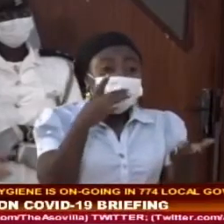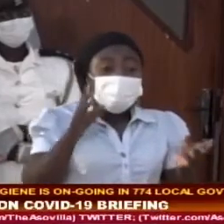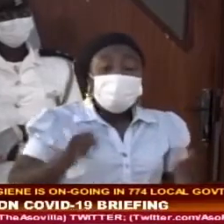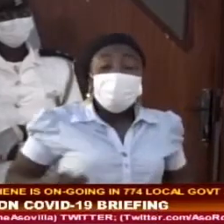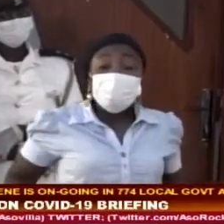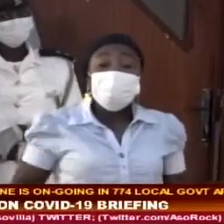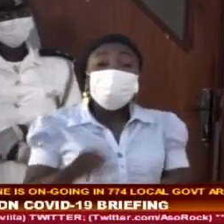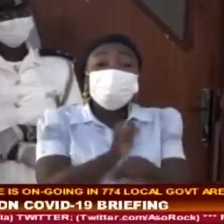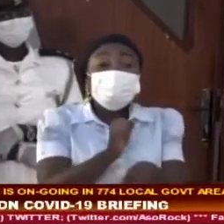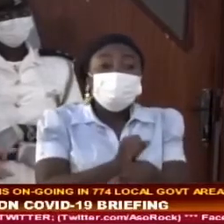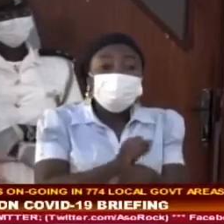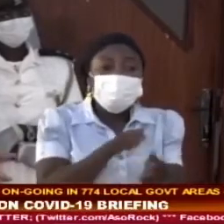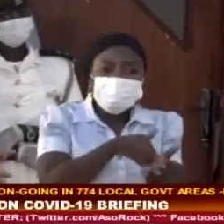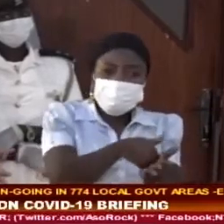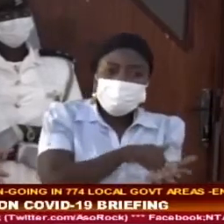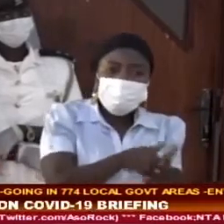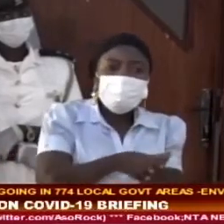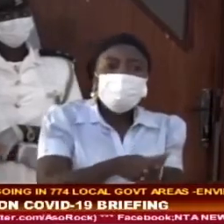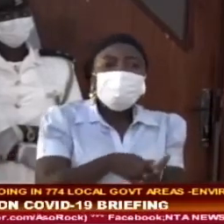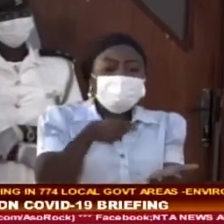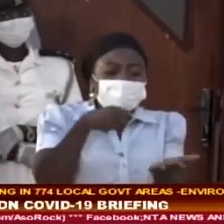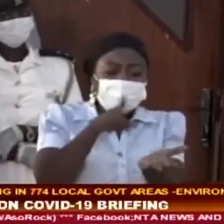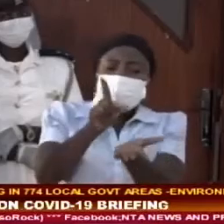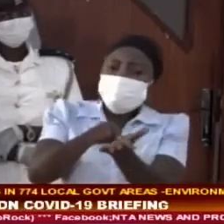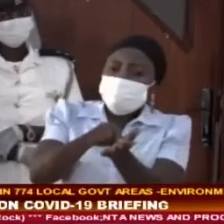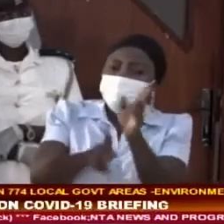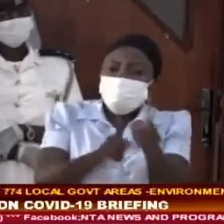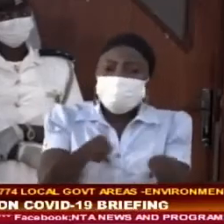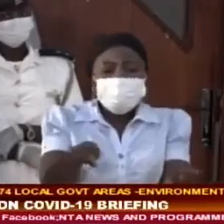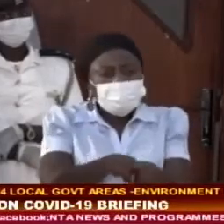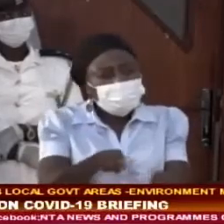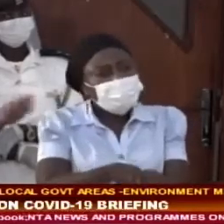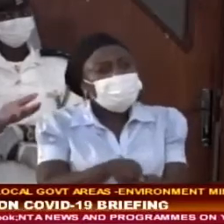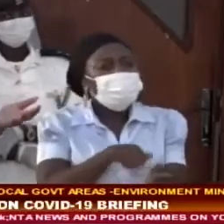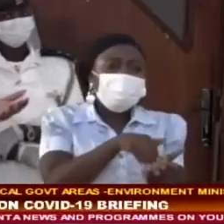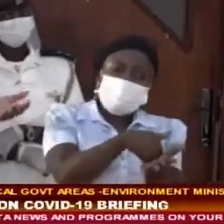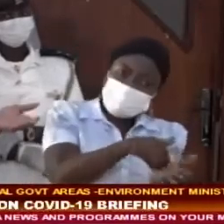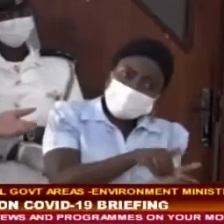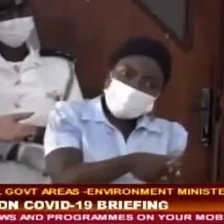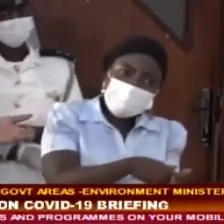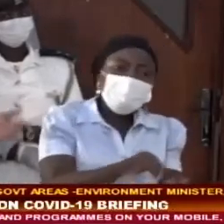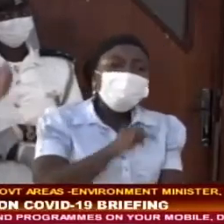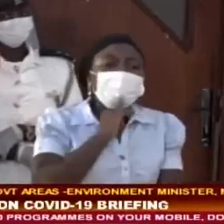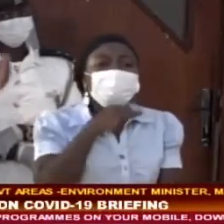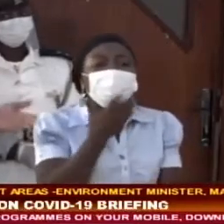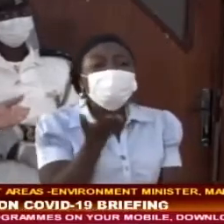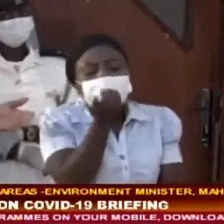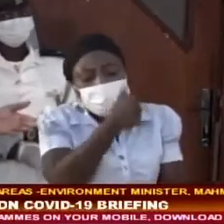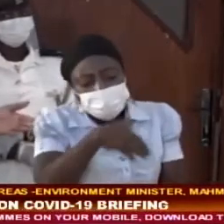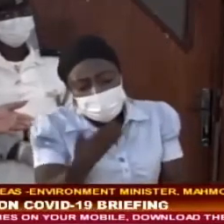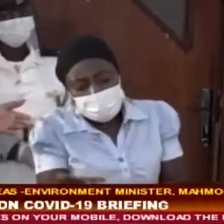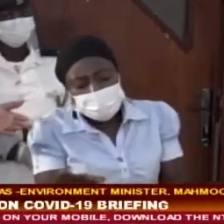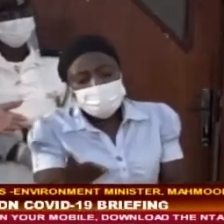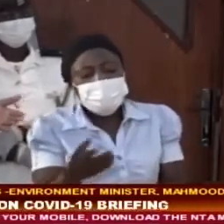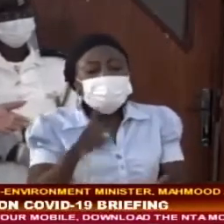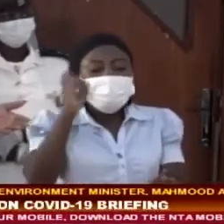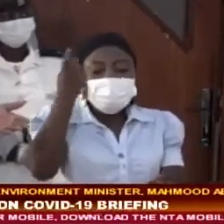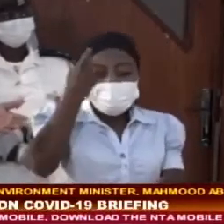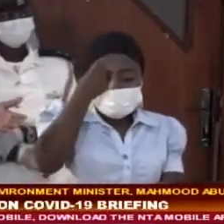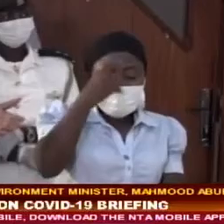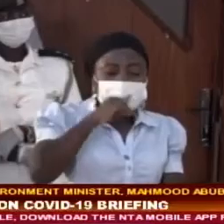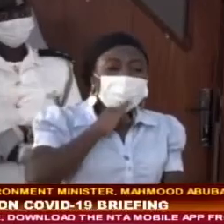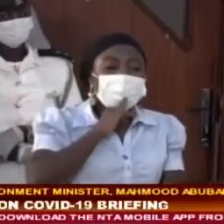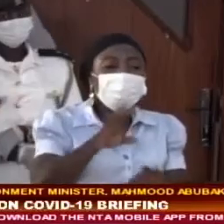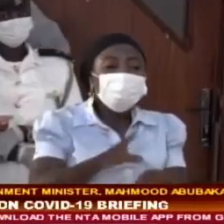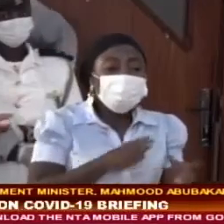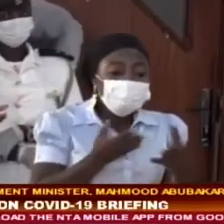the journalists are also on the front line. So my question now is there anything the federal government, through your ministry, is doing